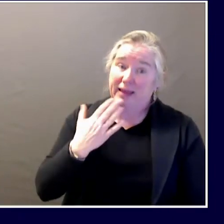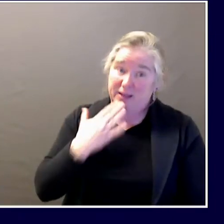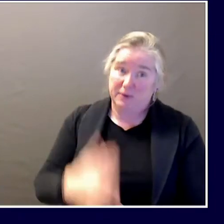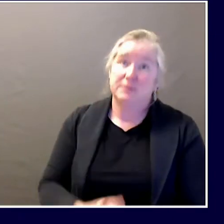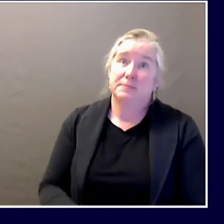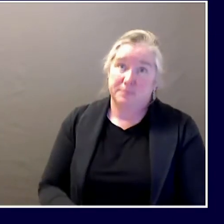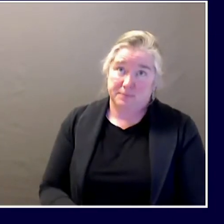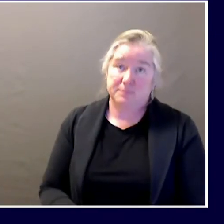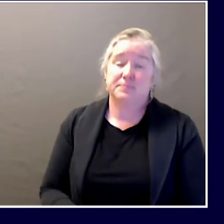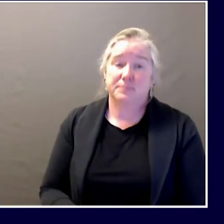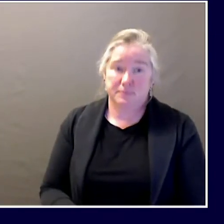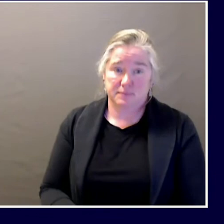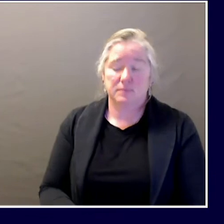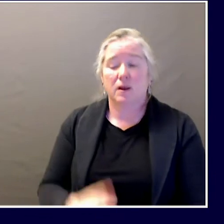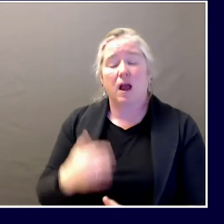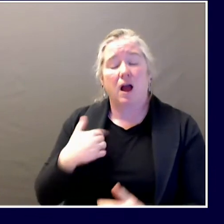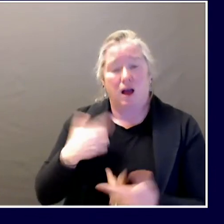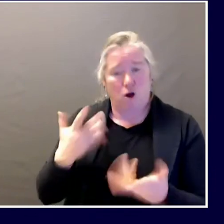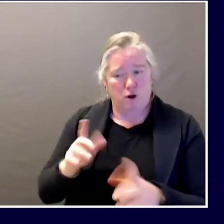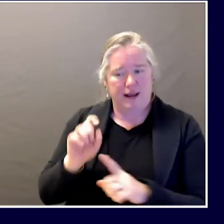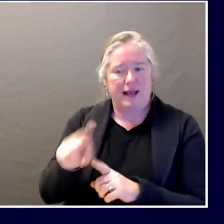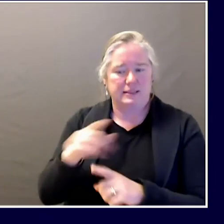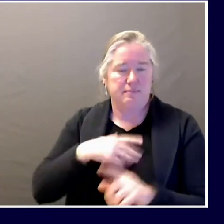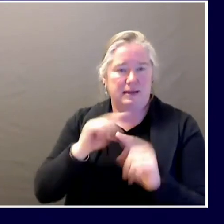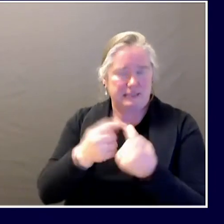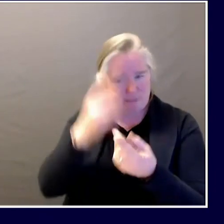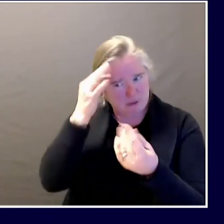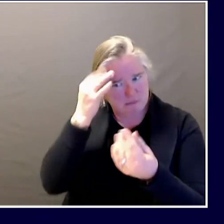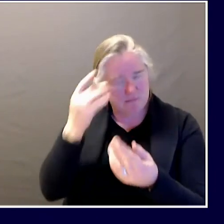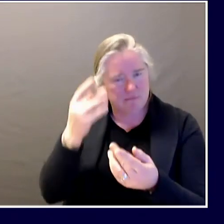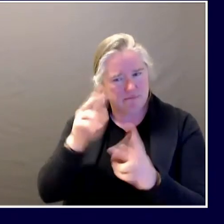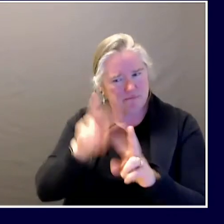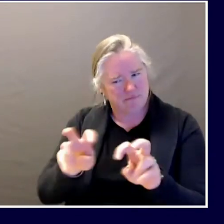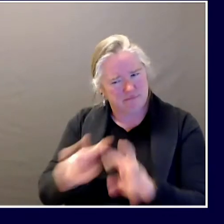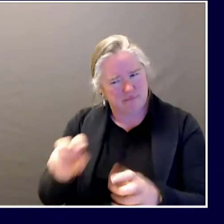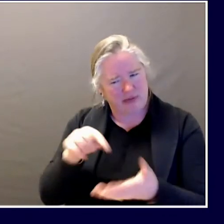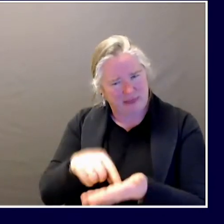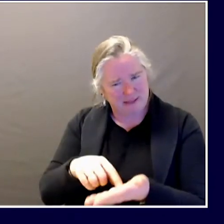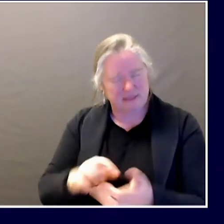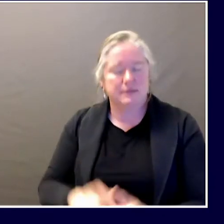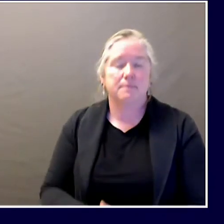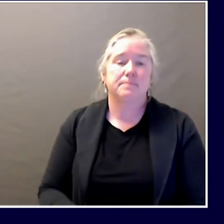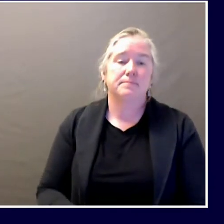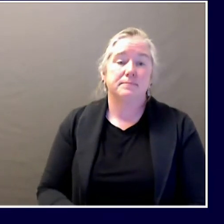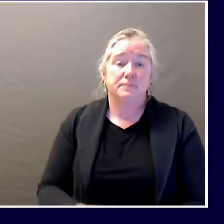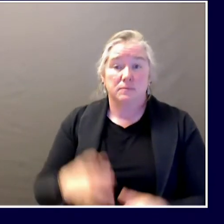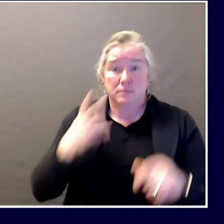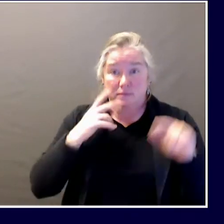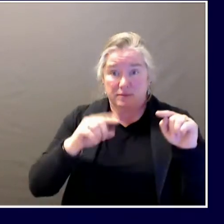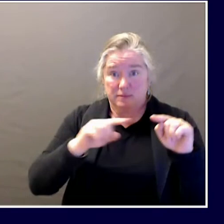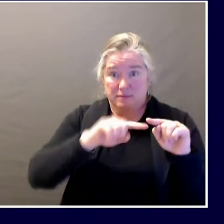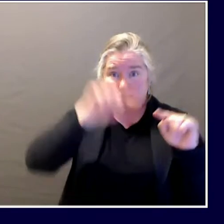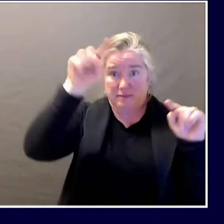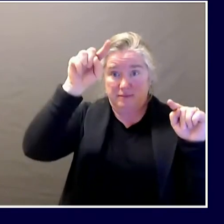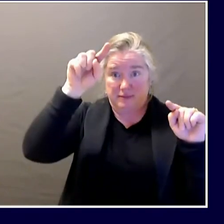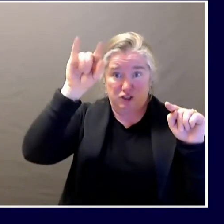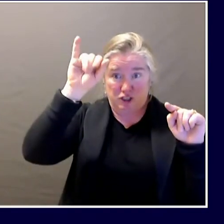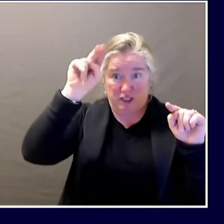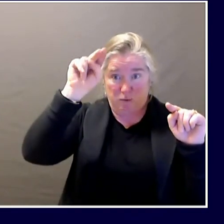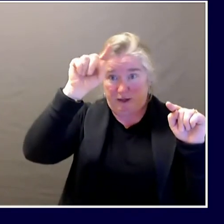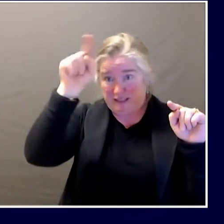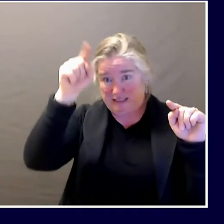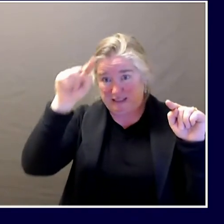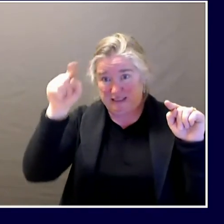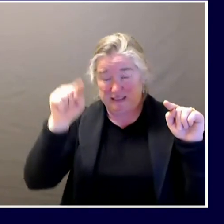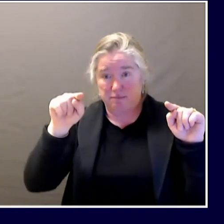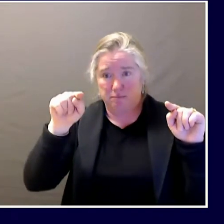some of our team to think this through a little bit more. Generally speaking, when you see that degree of stasis between